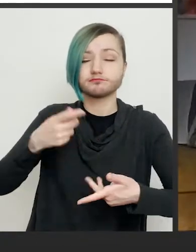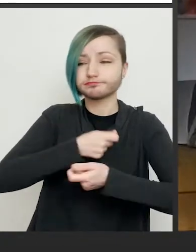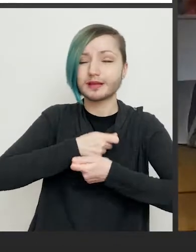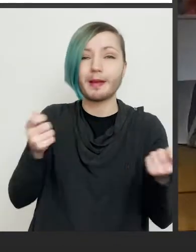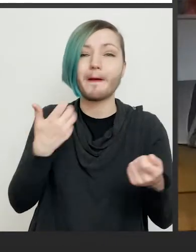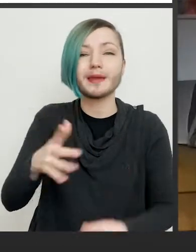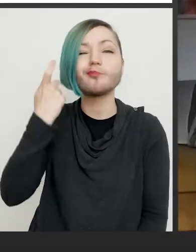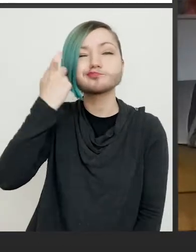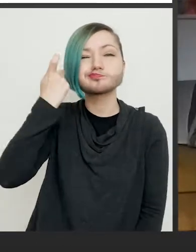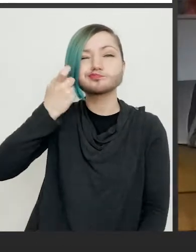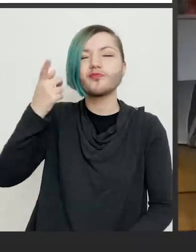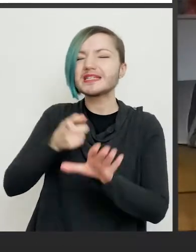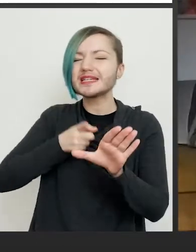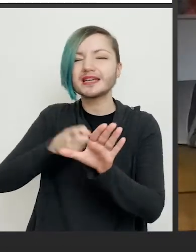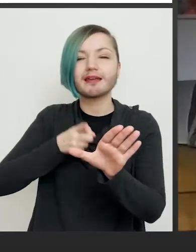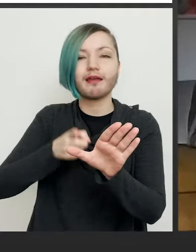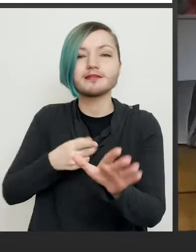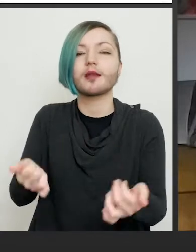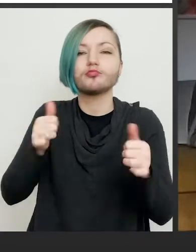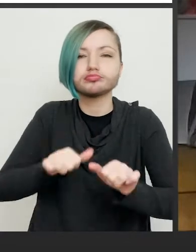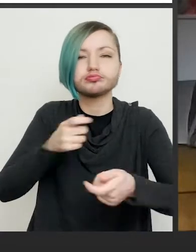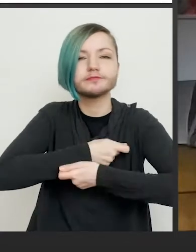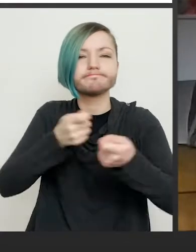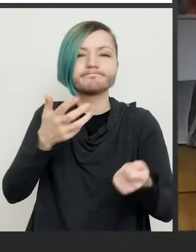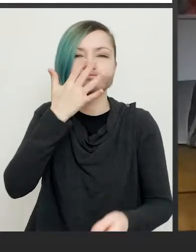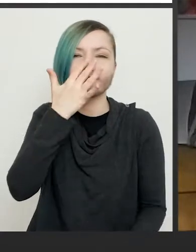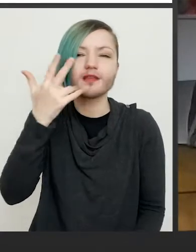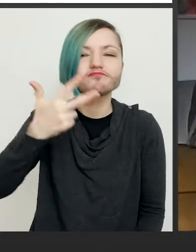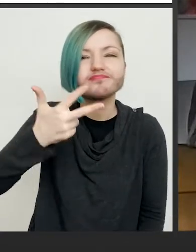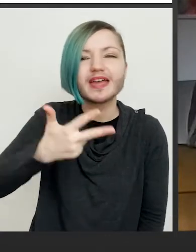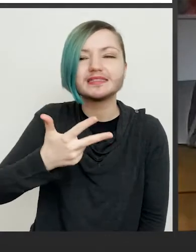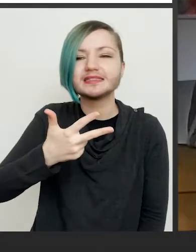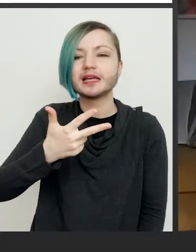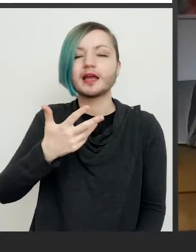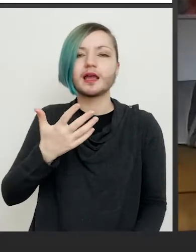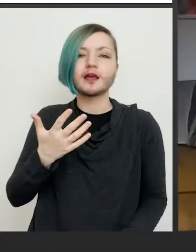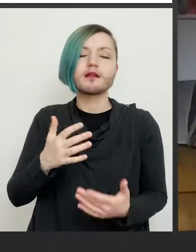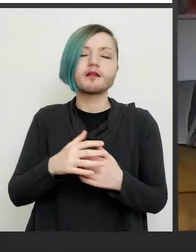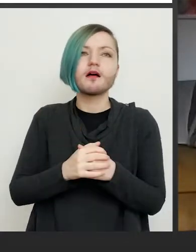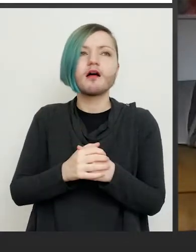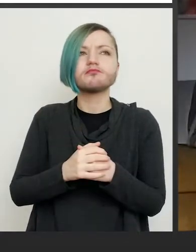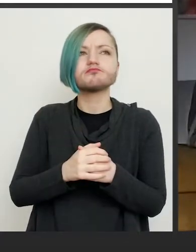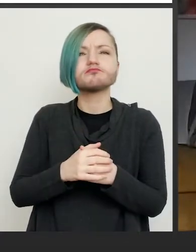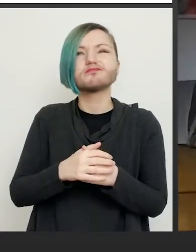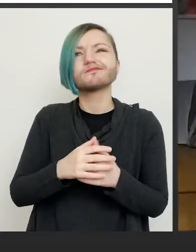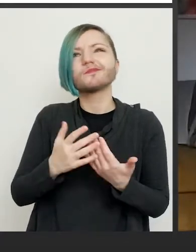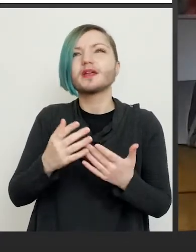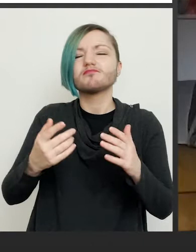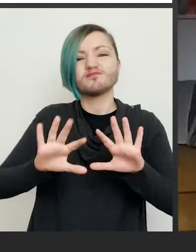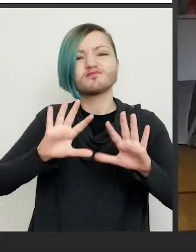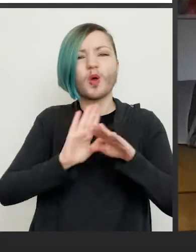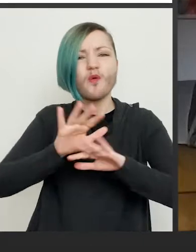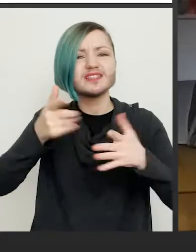this for many, many years. When I finally came out, I was about 18. And when I came out, which was quite young at the time, it was over 10 years ago. So coming out at that